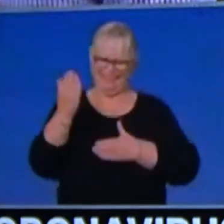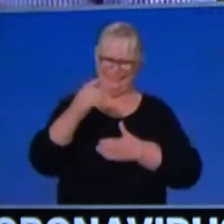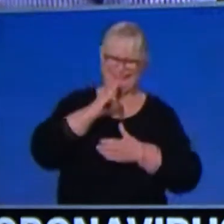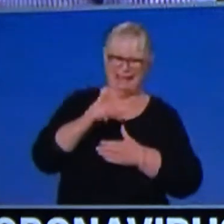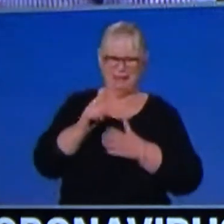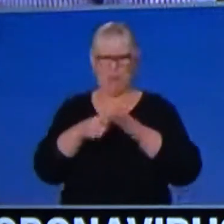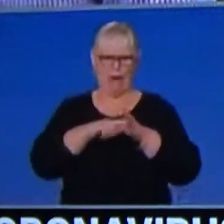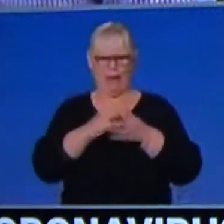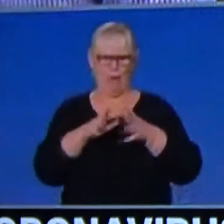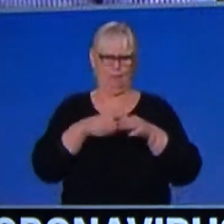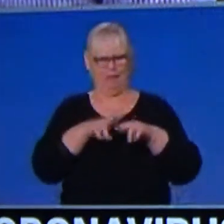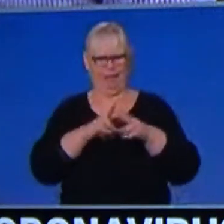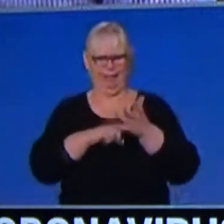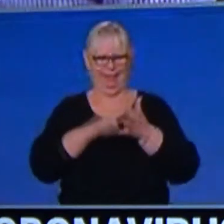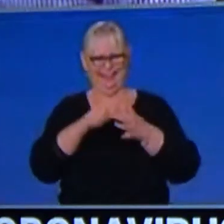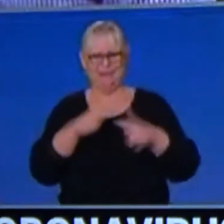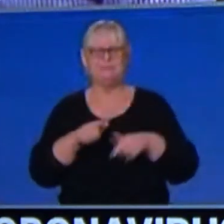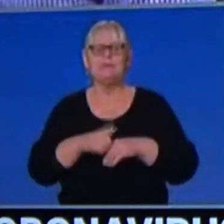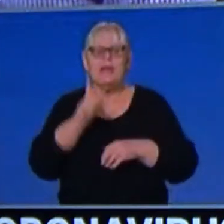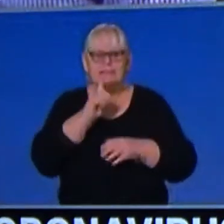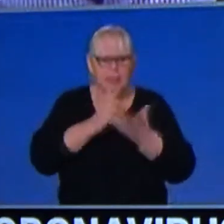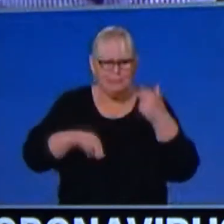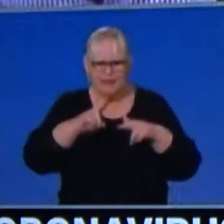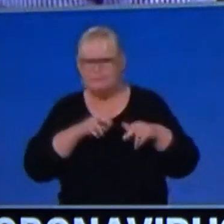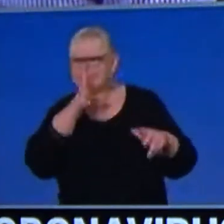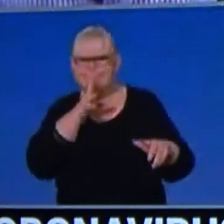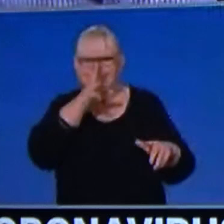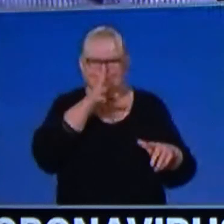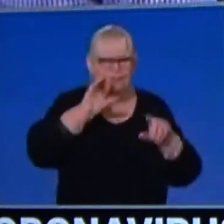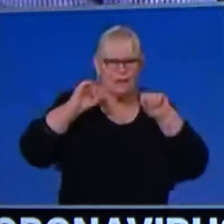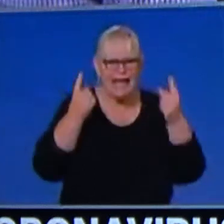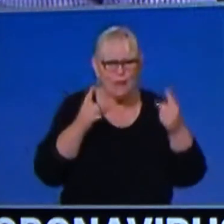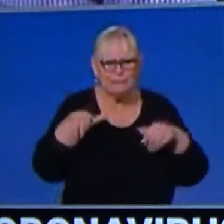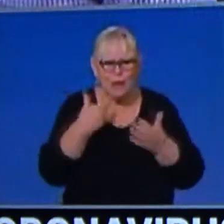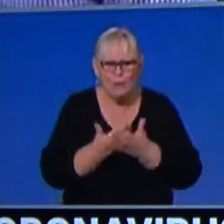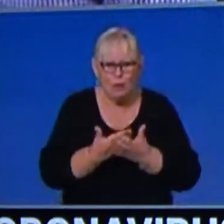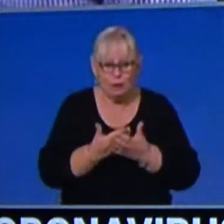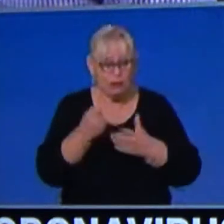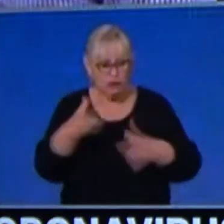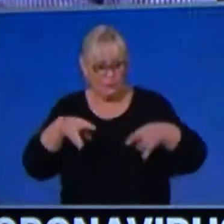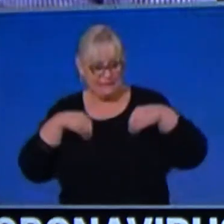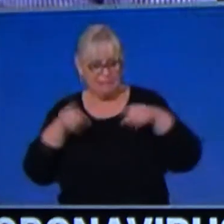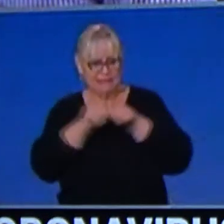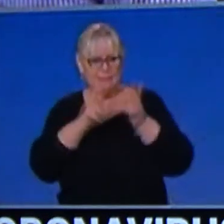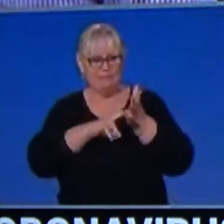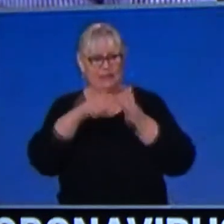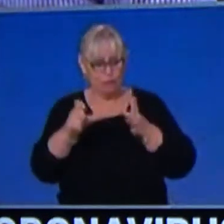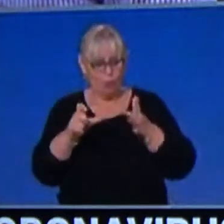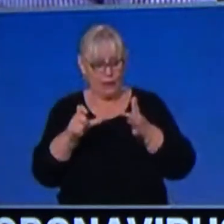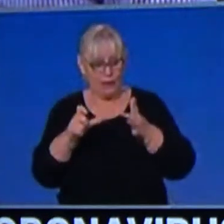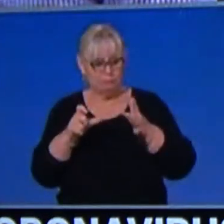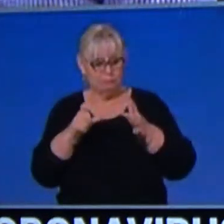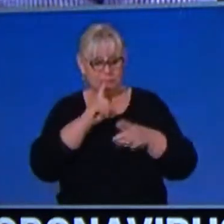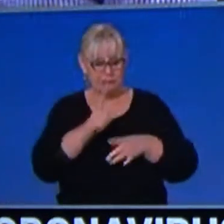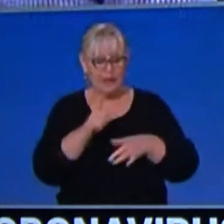charge. So what are parents to make of this? Do you accept, as Victoria has proposed, that it is a risk to have